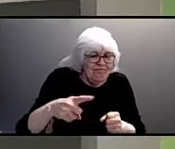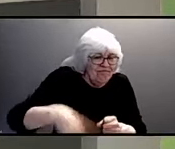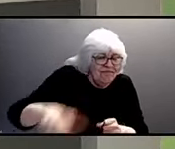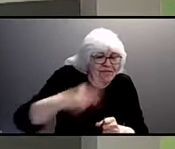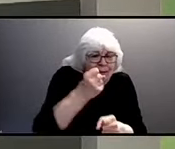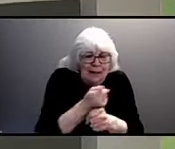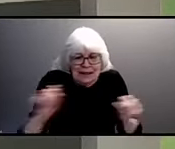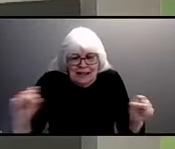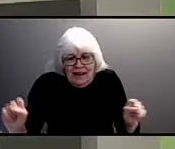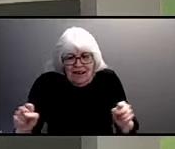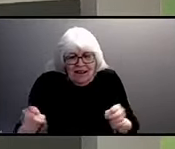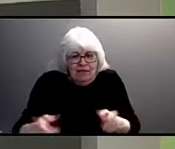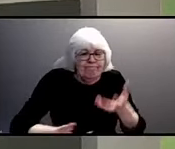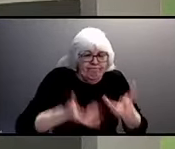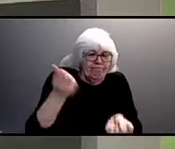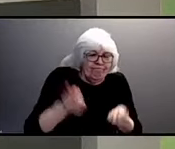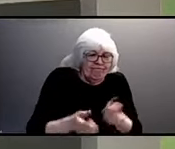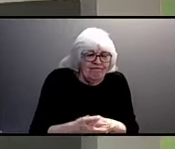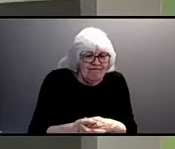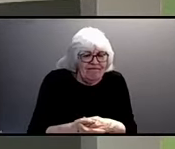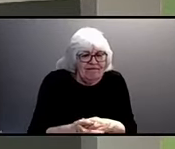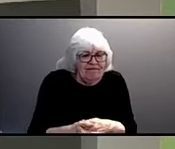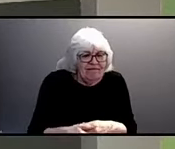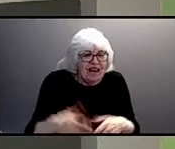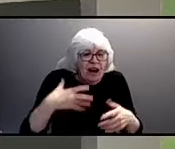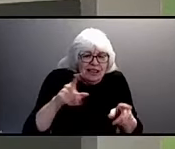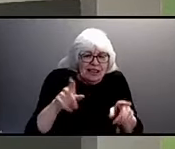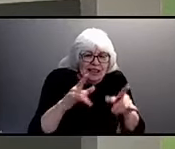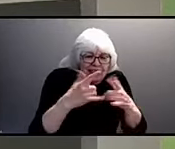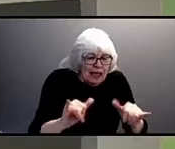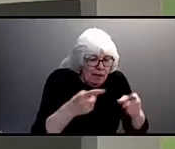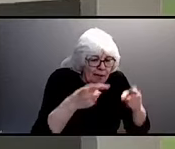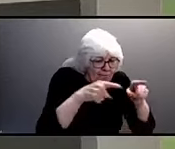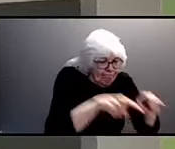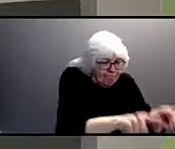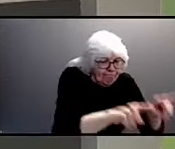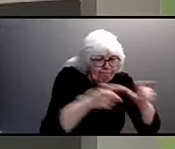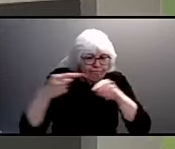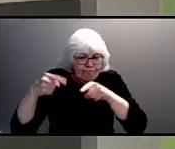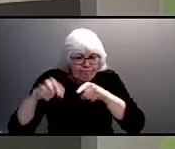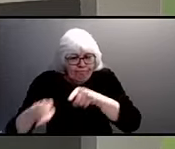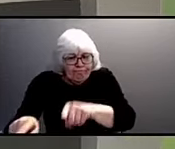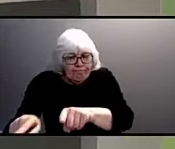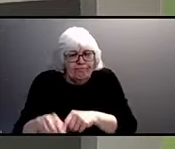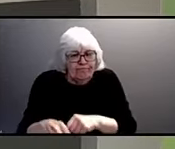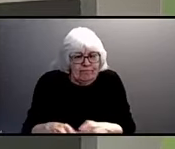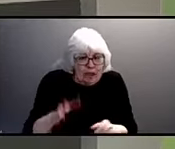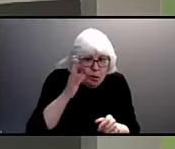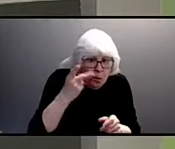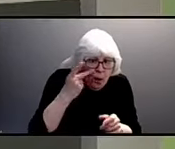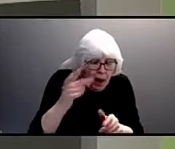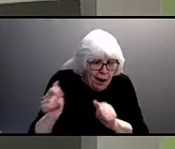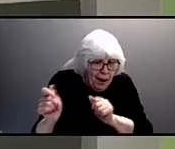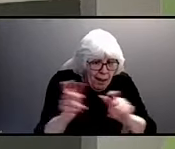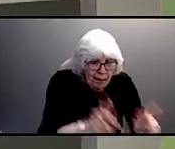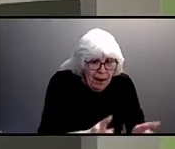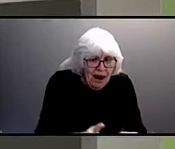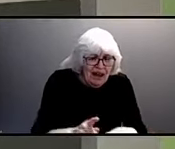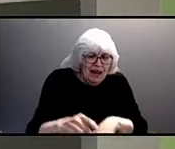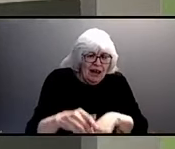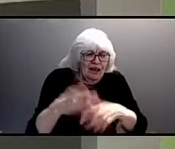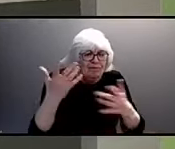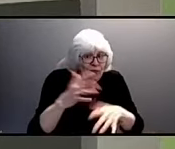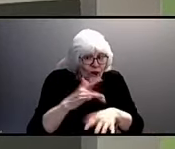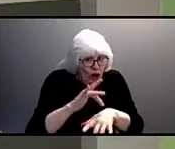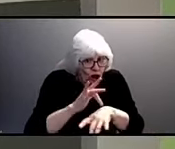kind of line everything up at the same time. If we can let them back in earlier, obviously, then we will certainly do so. But again, it's that safety aspect that